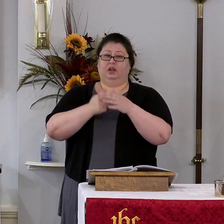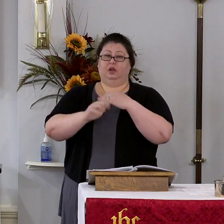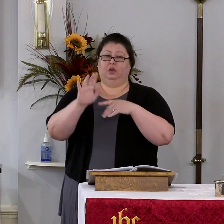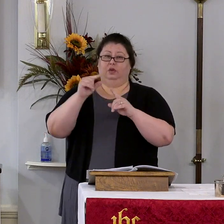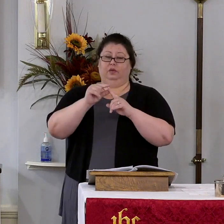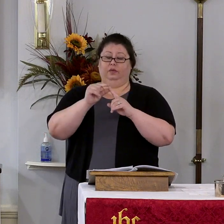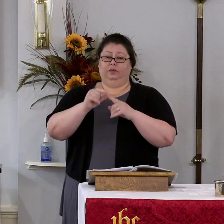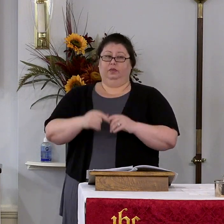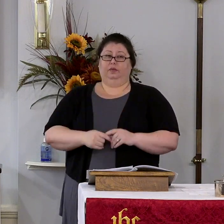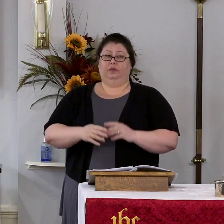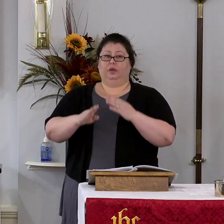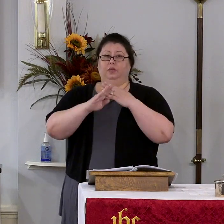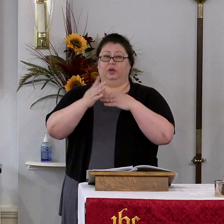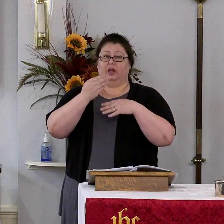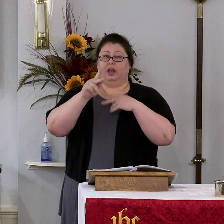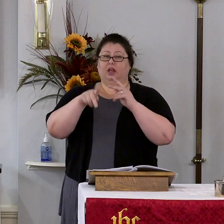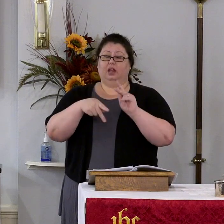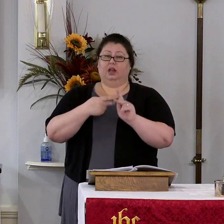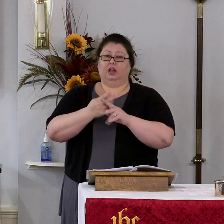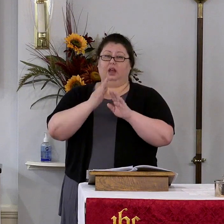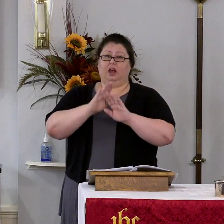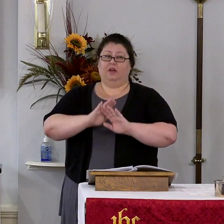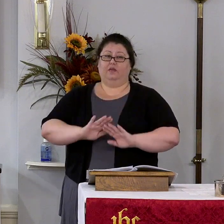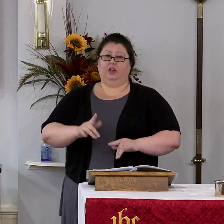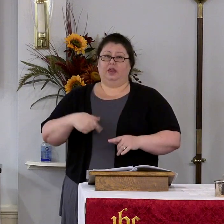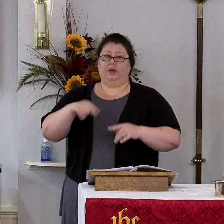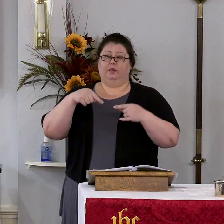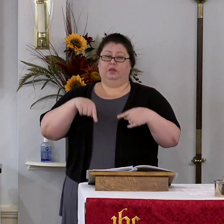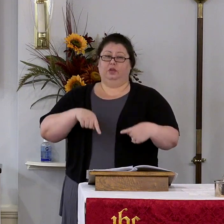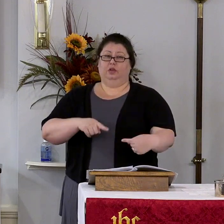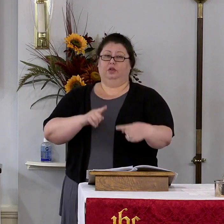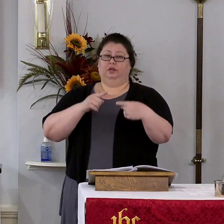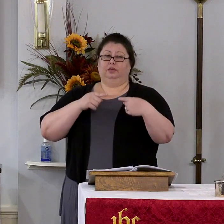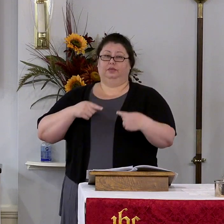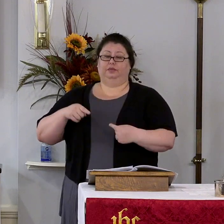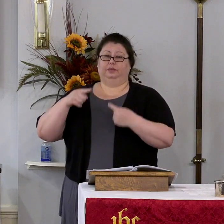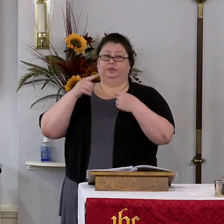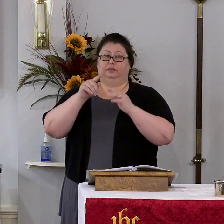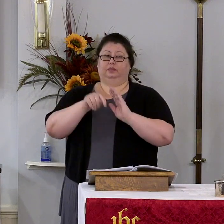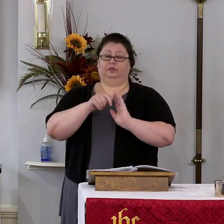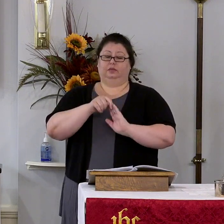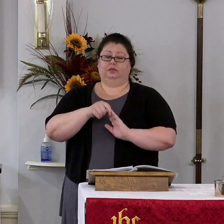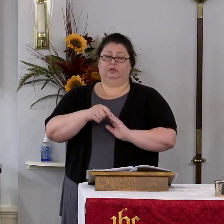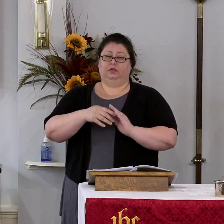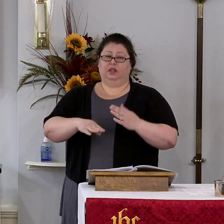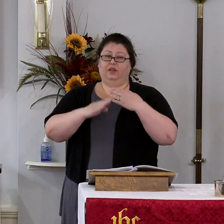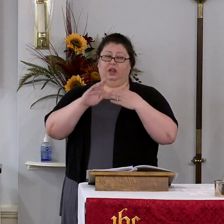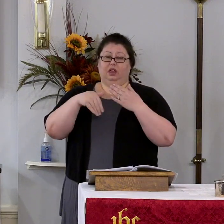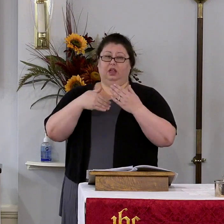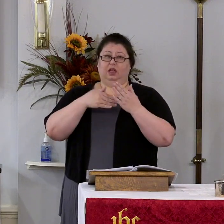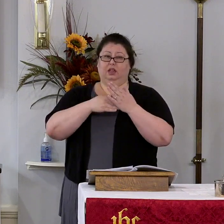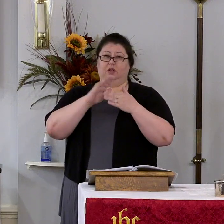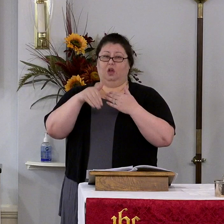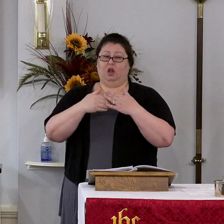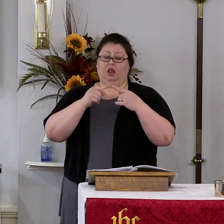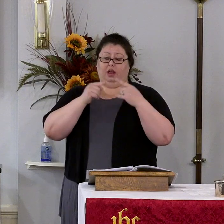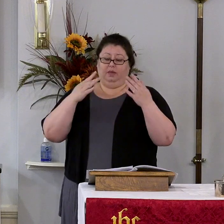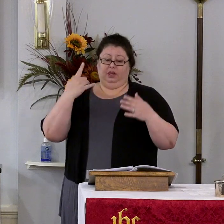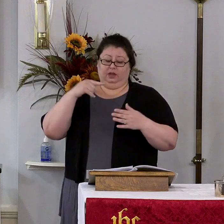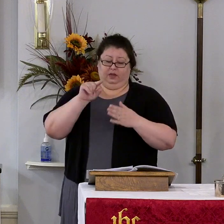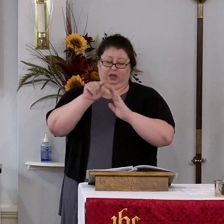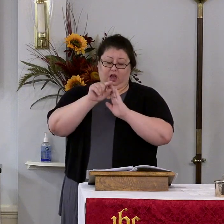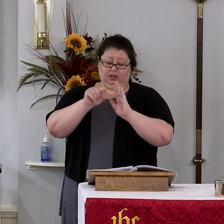word. Protect and comfort them in times of trial. Defend them against all enemies of the